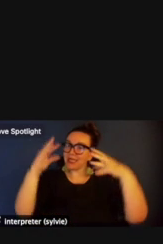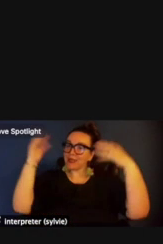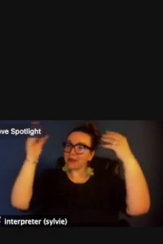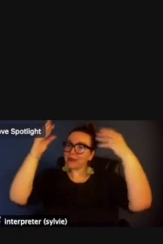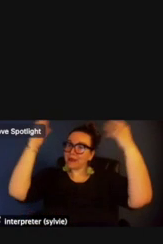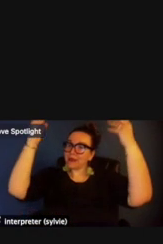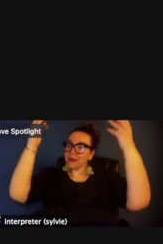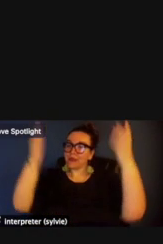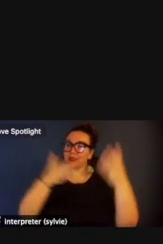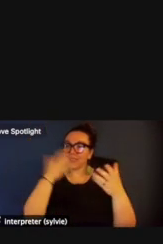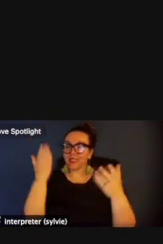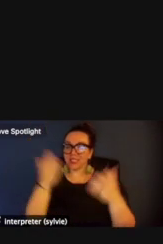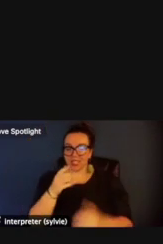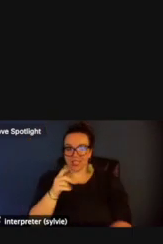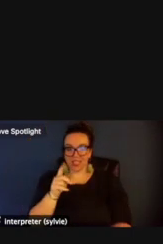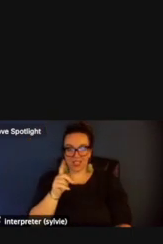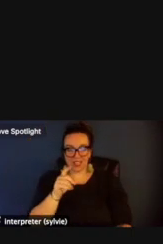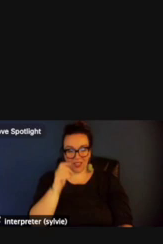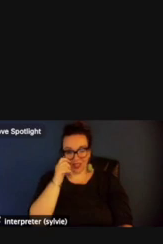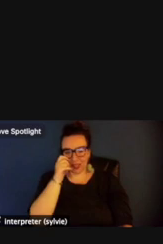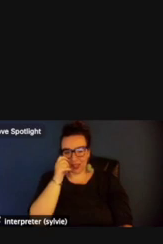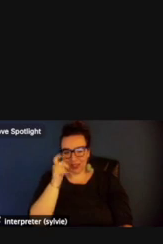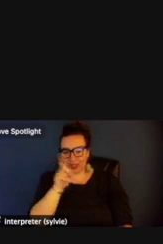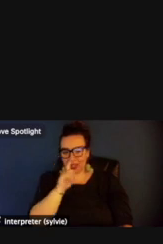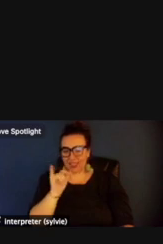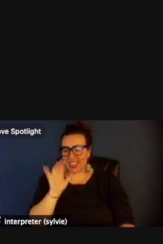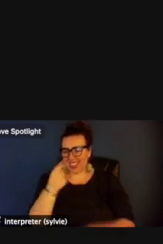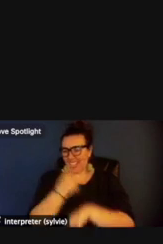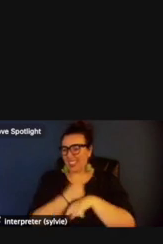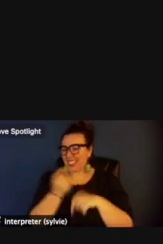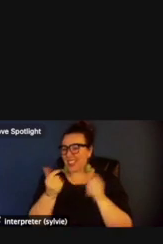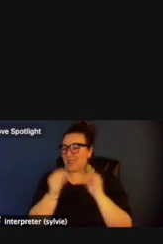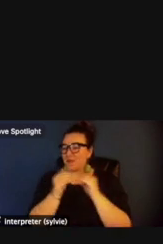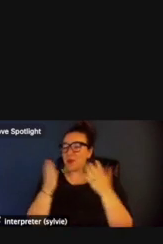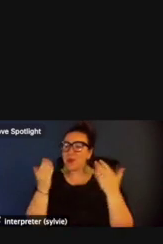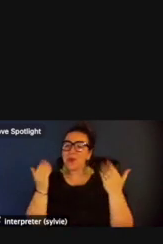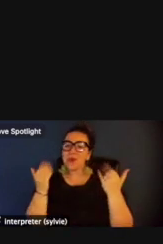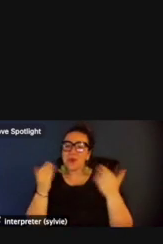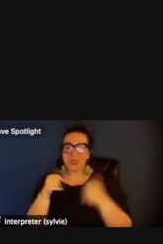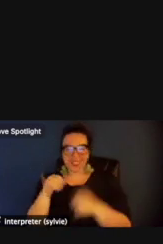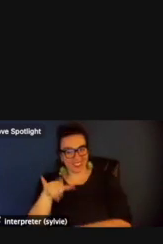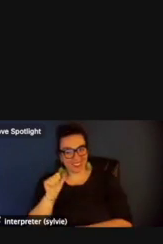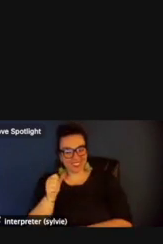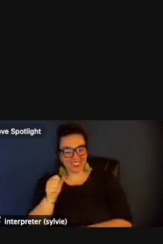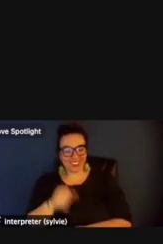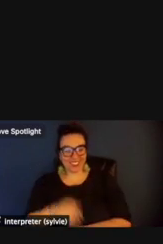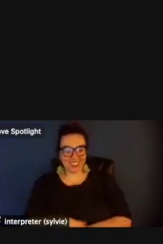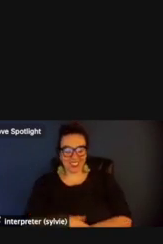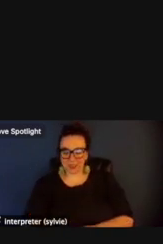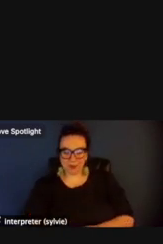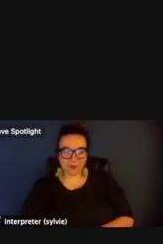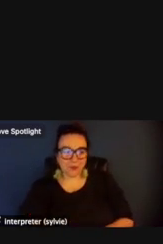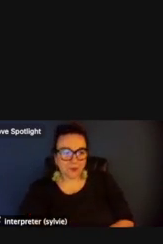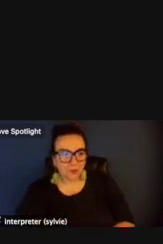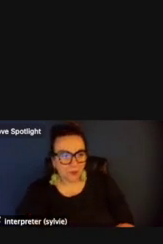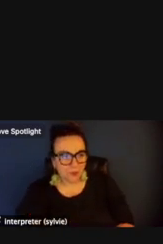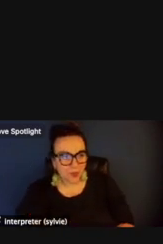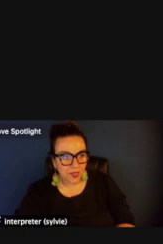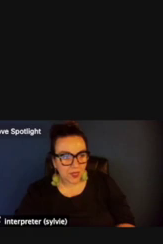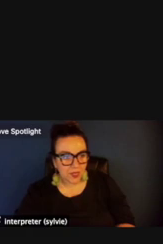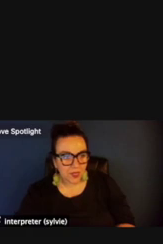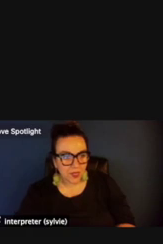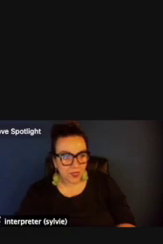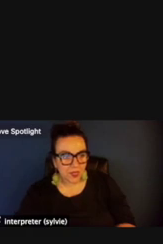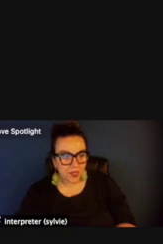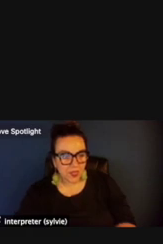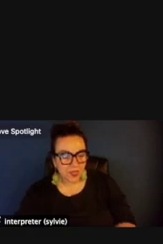Looks like it's cooler on that day. Right? Yes, that was definitely cooler. So again, here's some more. This is some of the artwork on the street. This is our tour guide on the right.